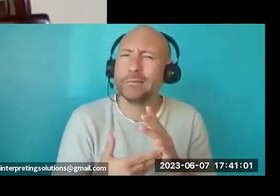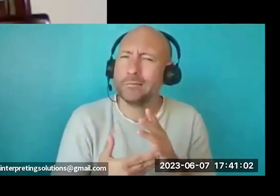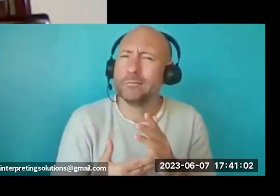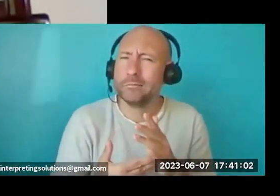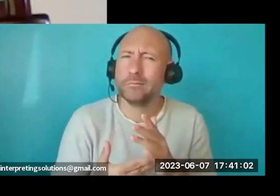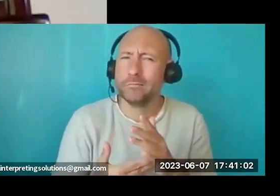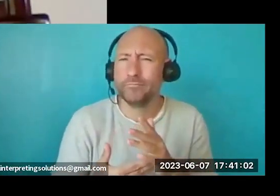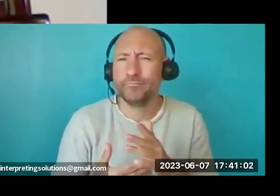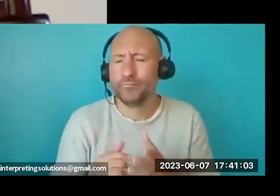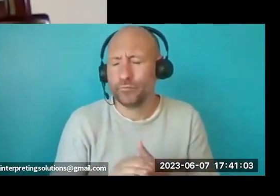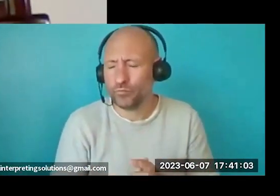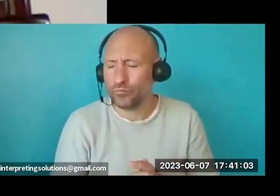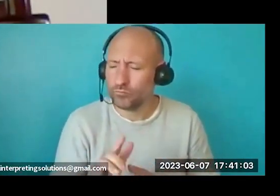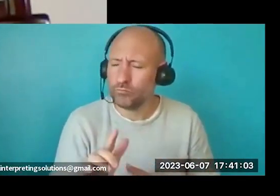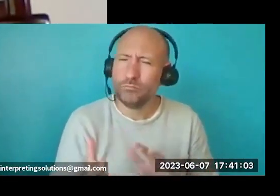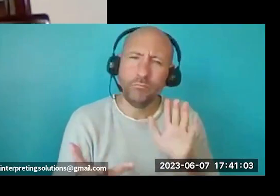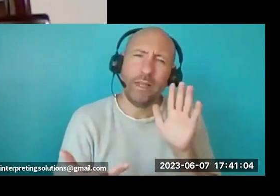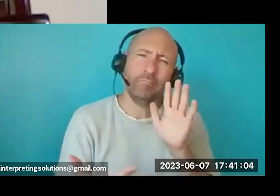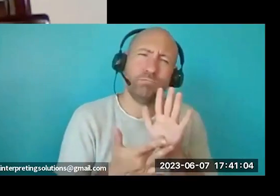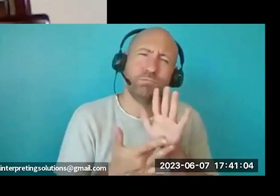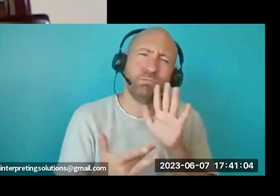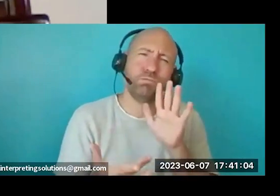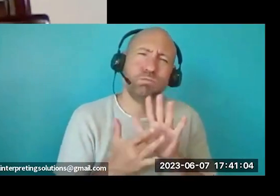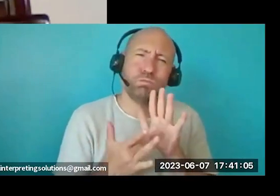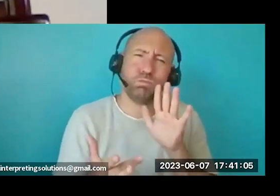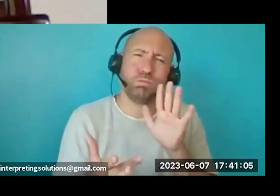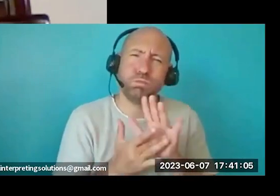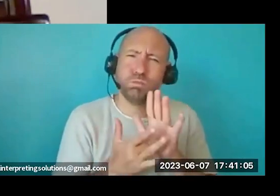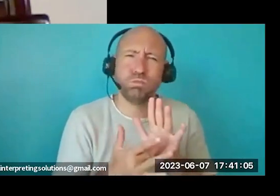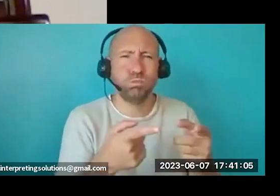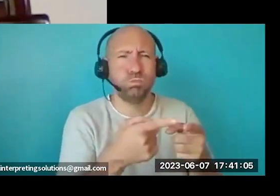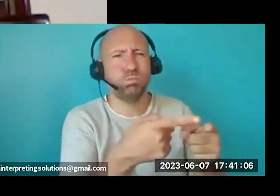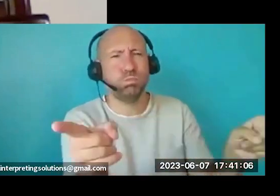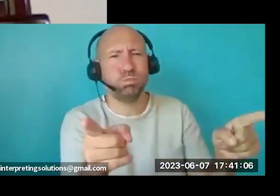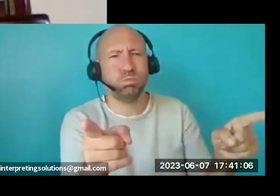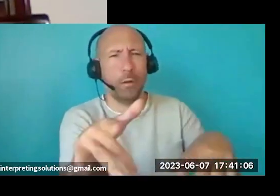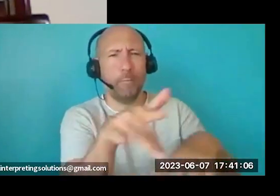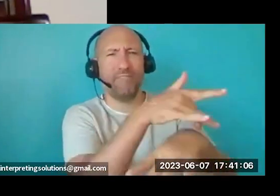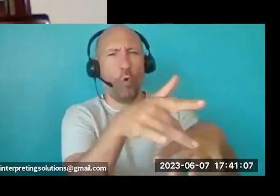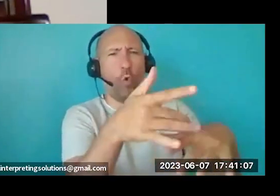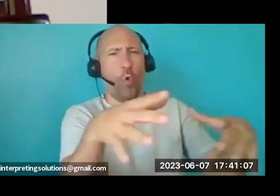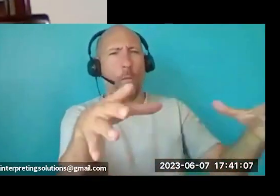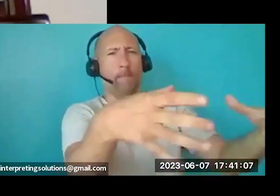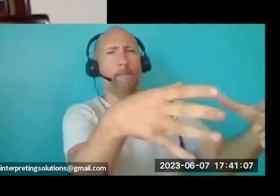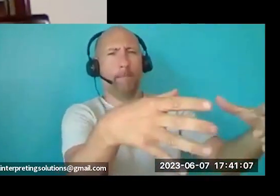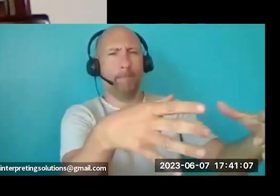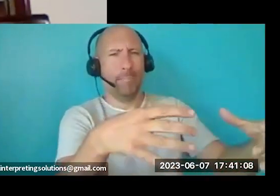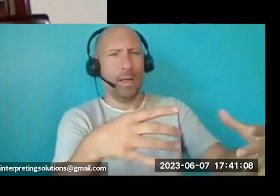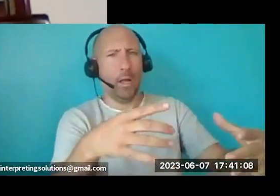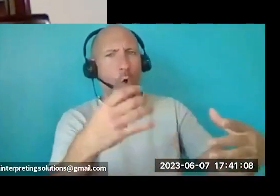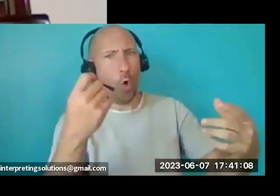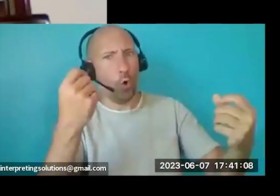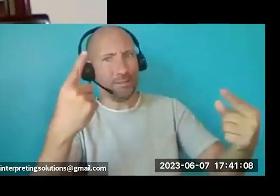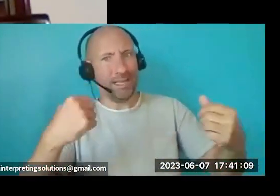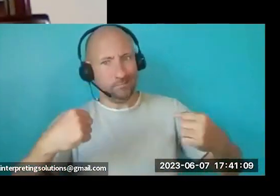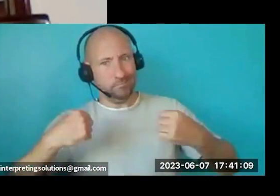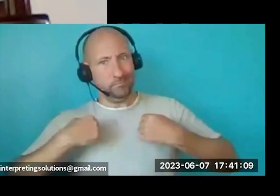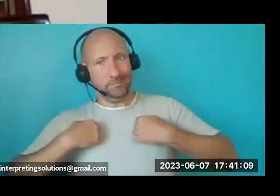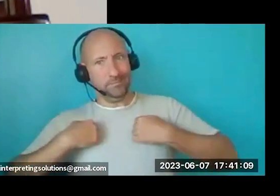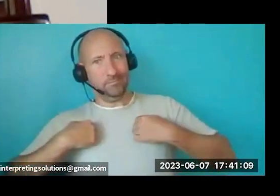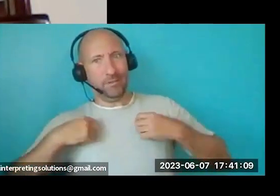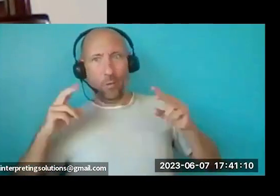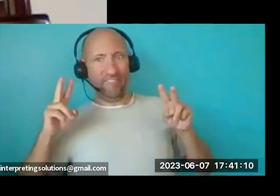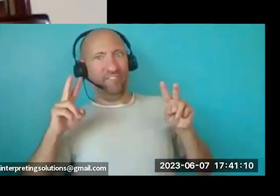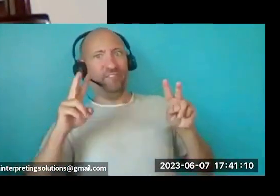is important to have artists and performers understand the viewpoint of